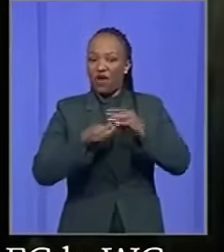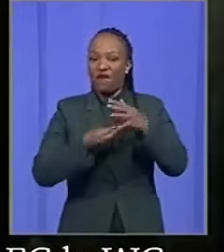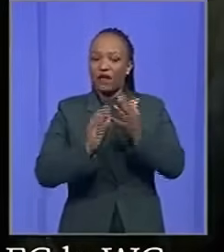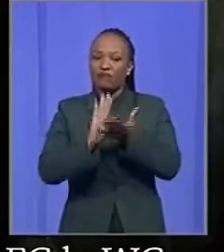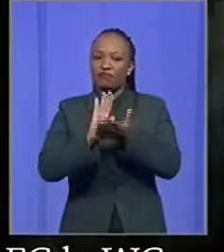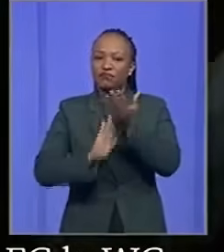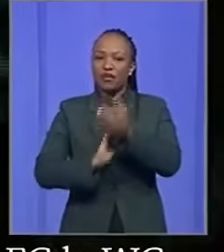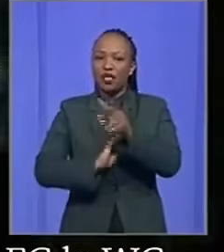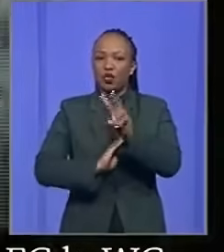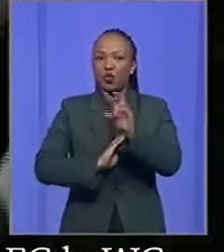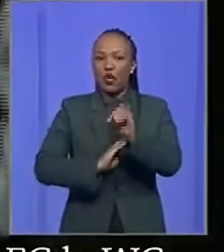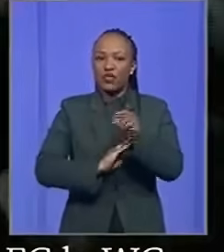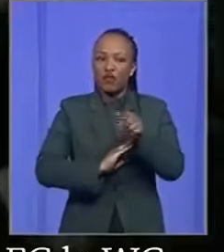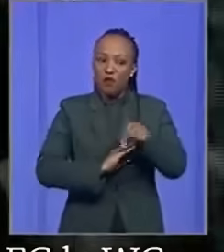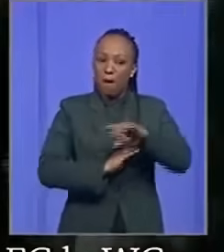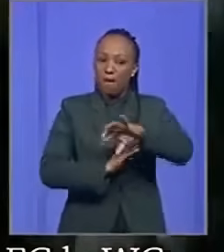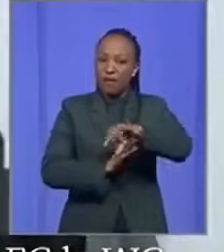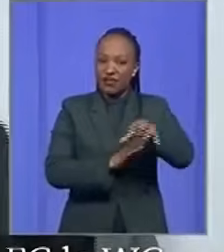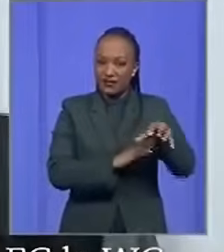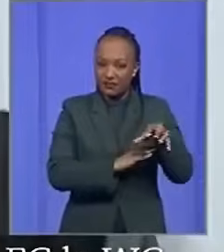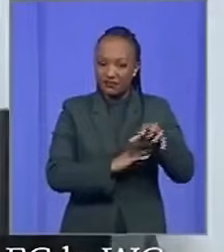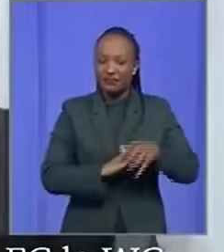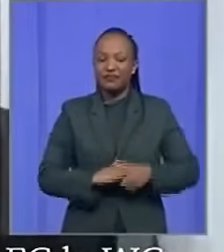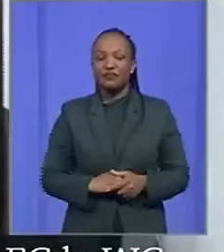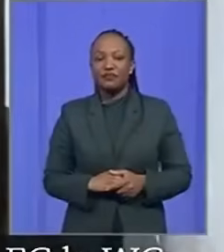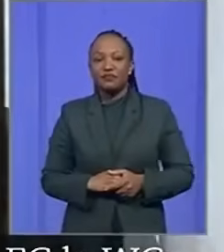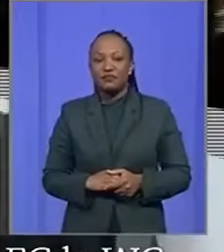ho 20 diprofenseng tse fapaneng.